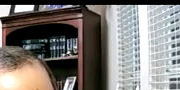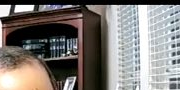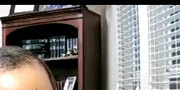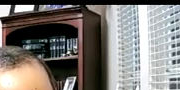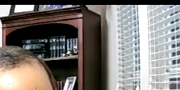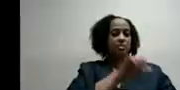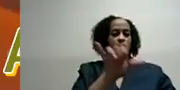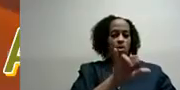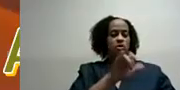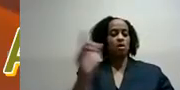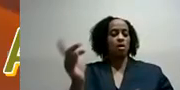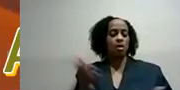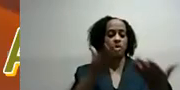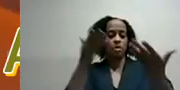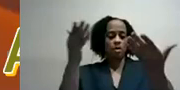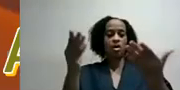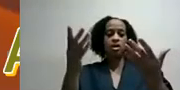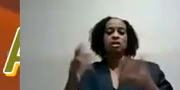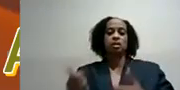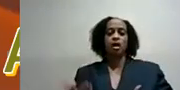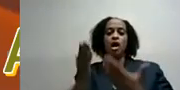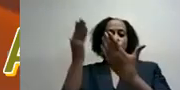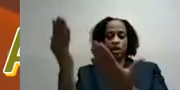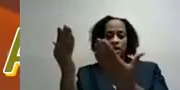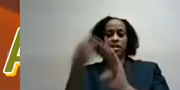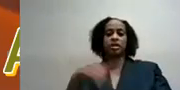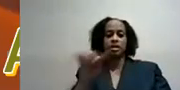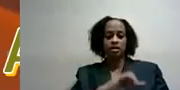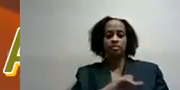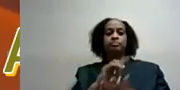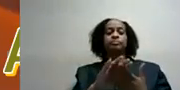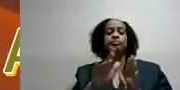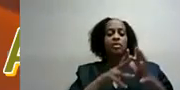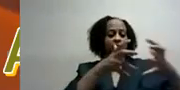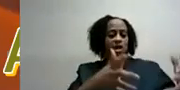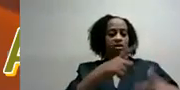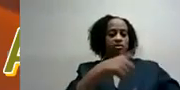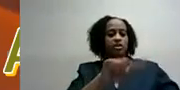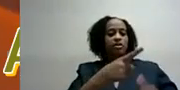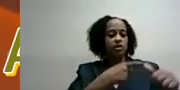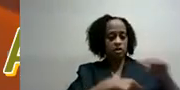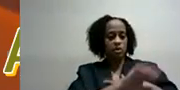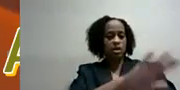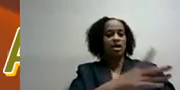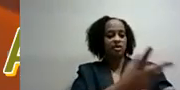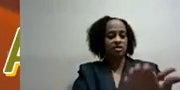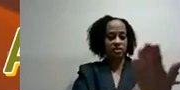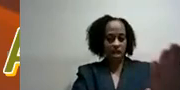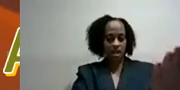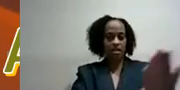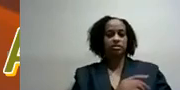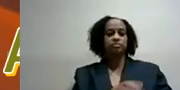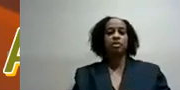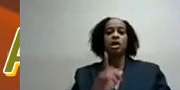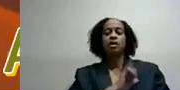Abel also brought an offering, fat portions from some of the firstborn of his flock. The